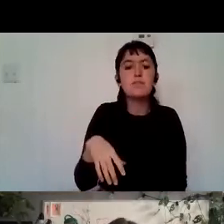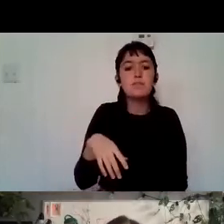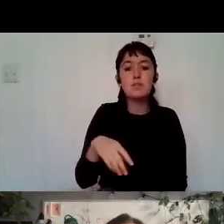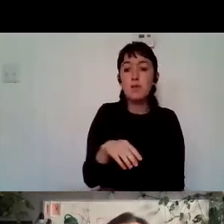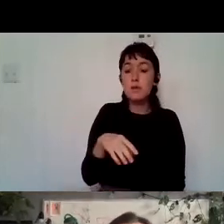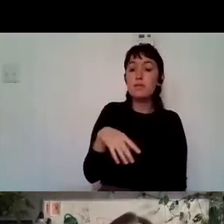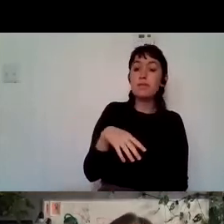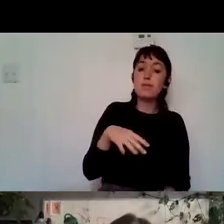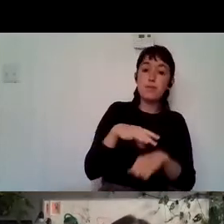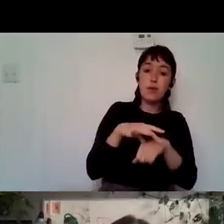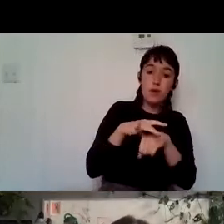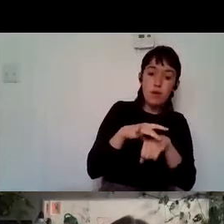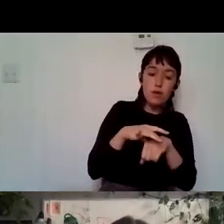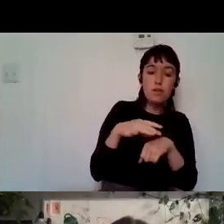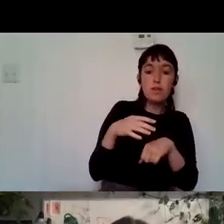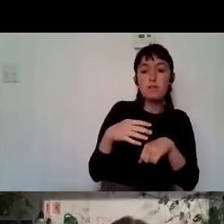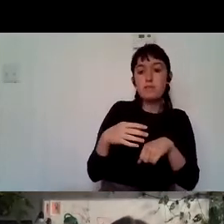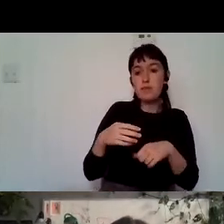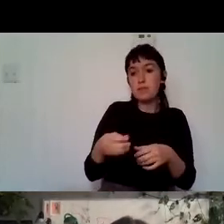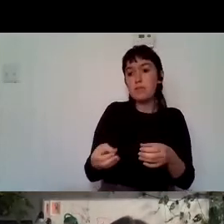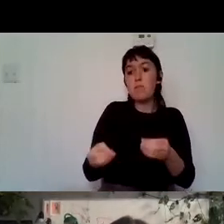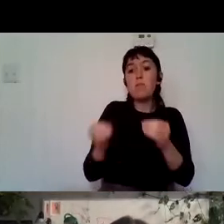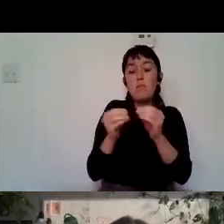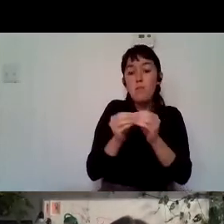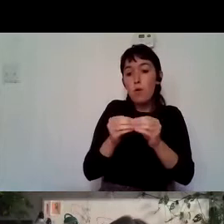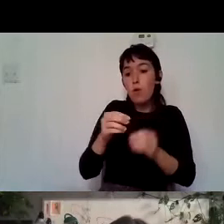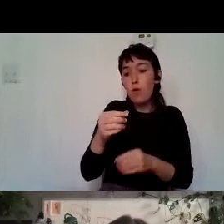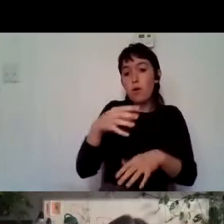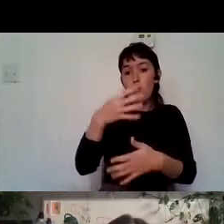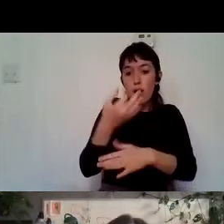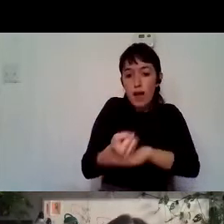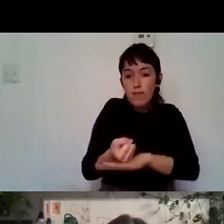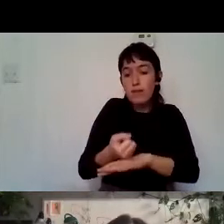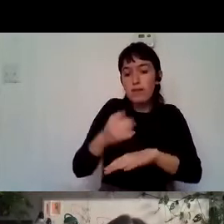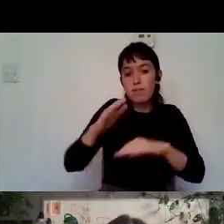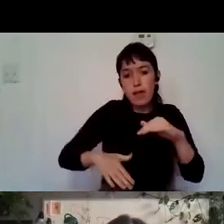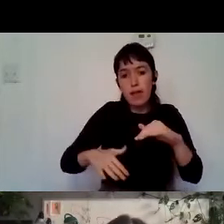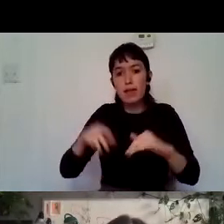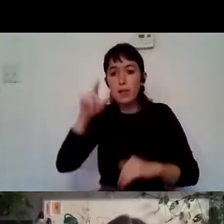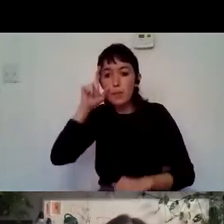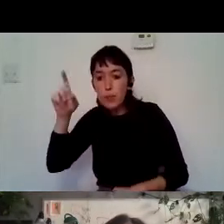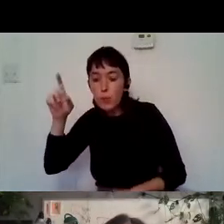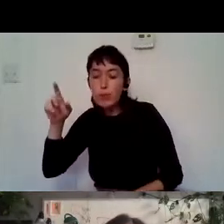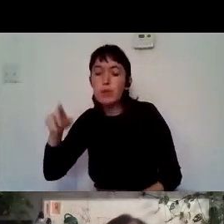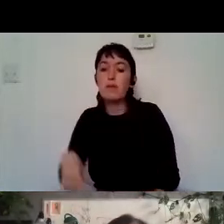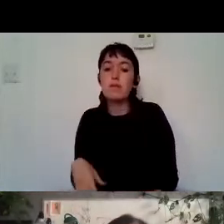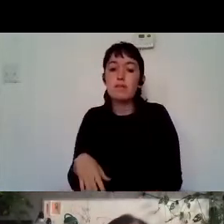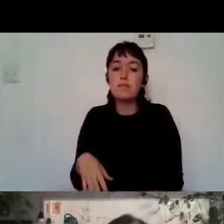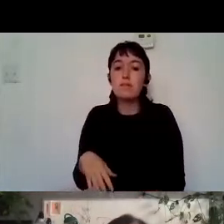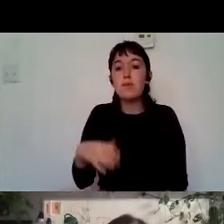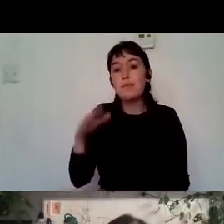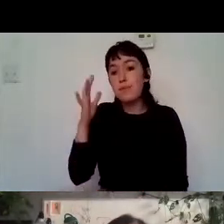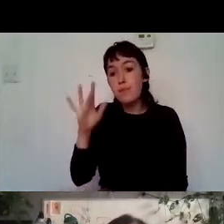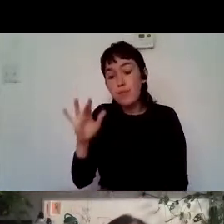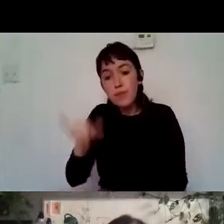And that's why we have all those videos of the astronauts on the moon just going really slowly and